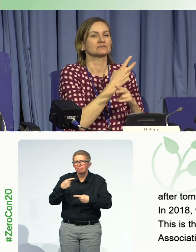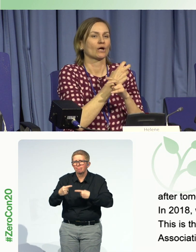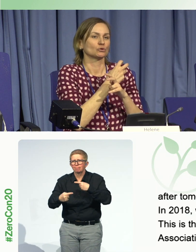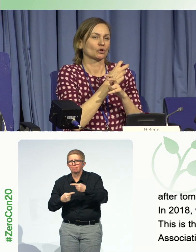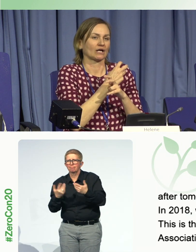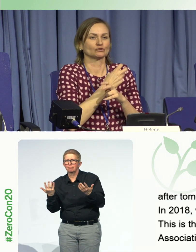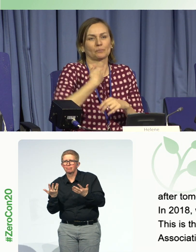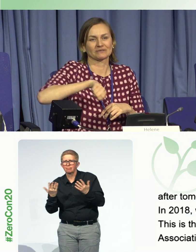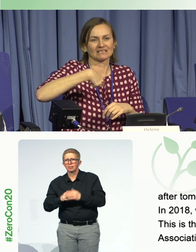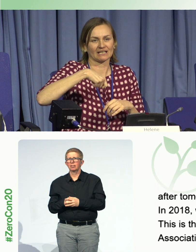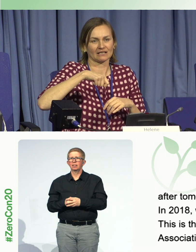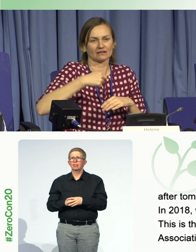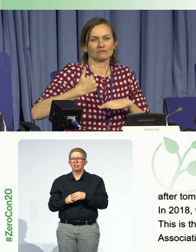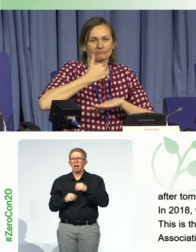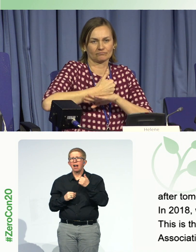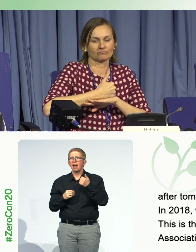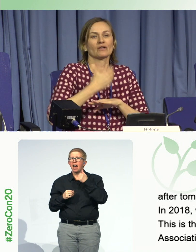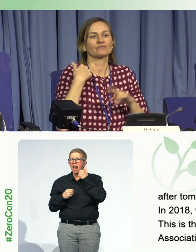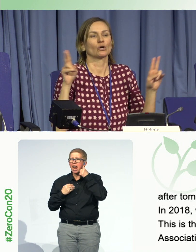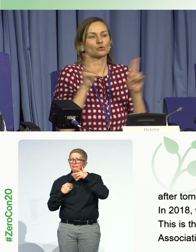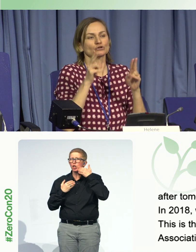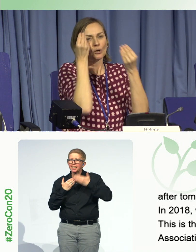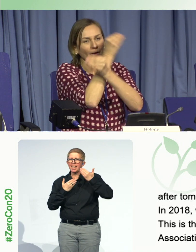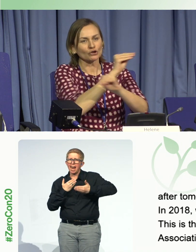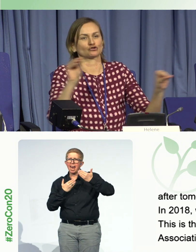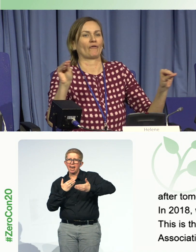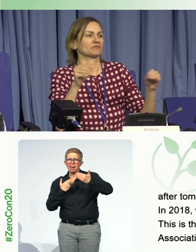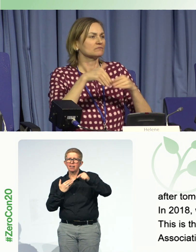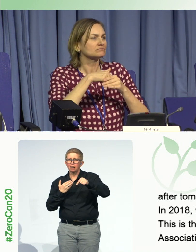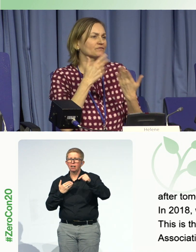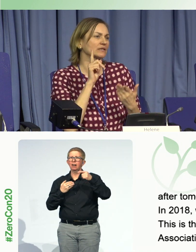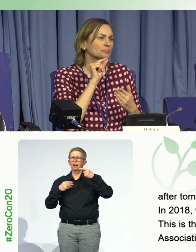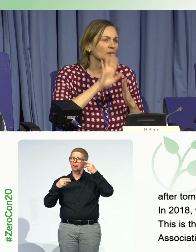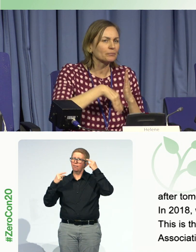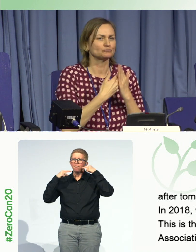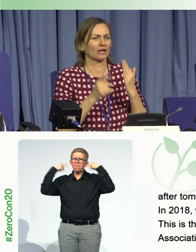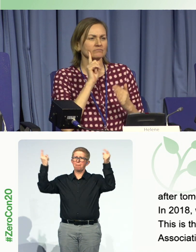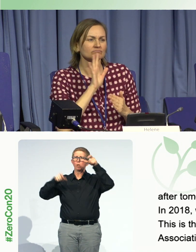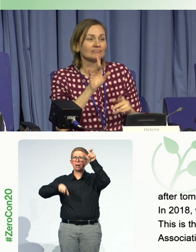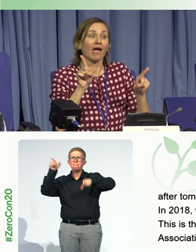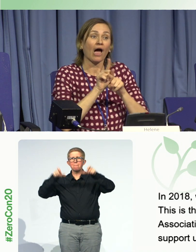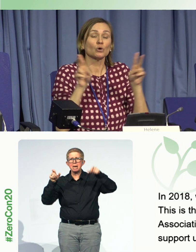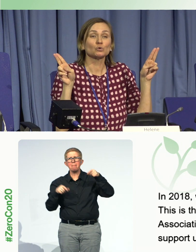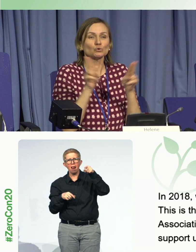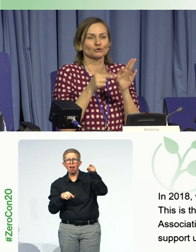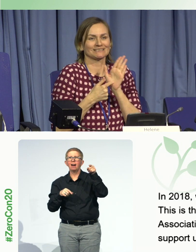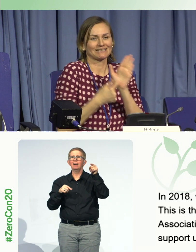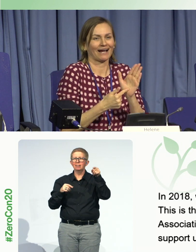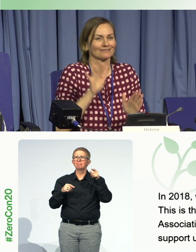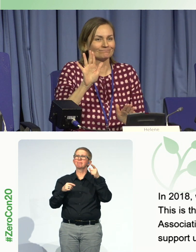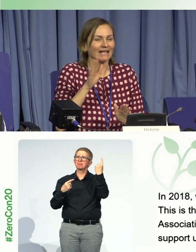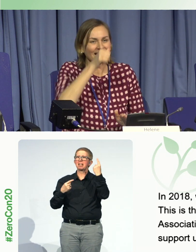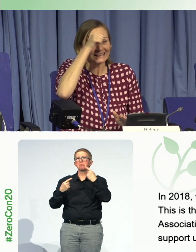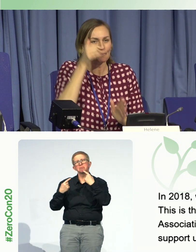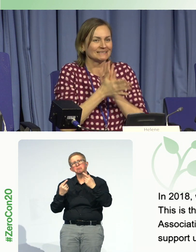famous people to make a statement and support us in getting our message across, that sign